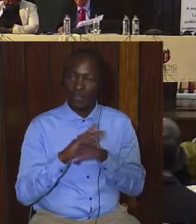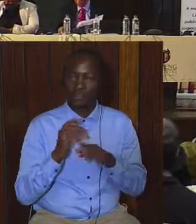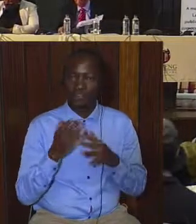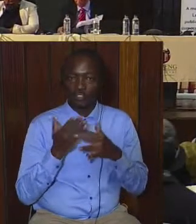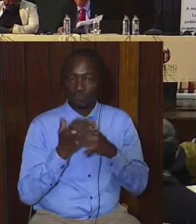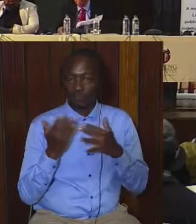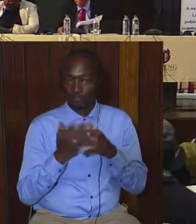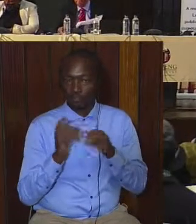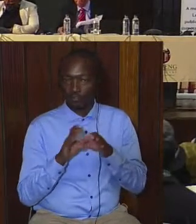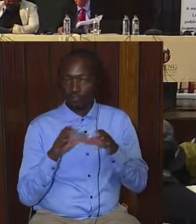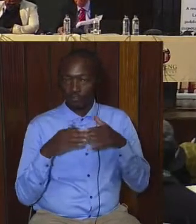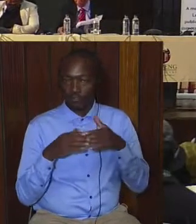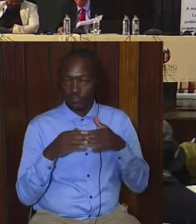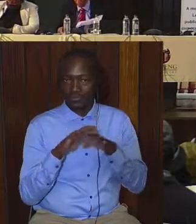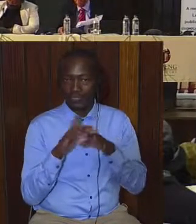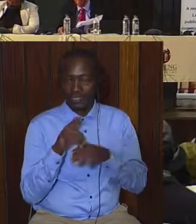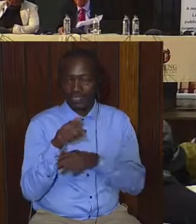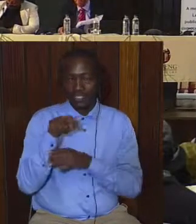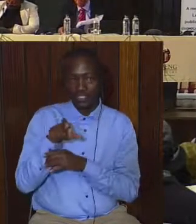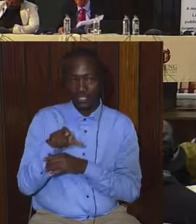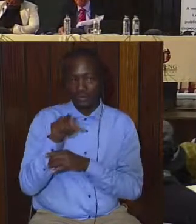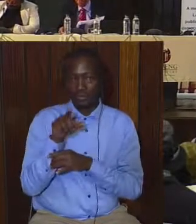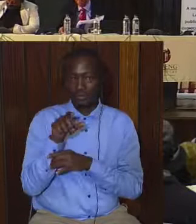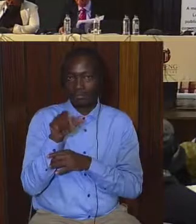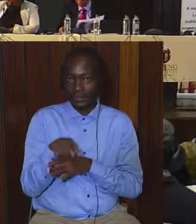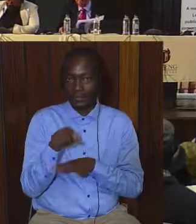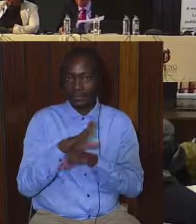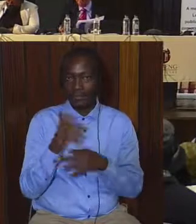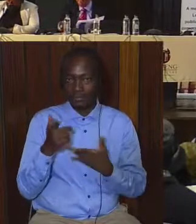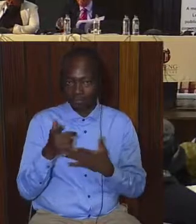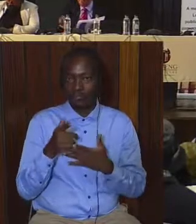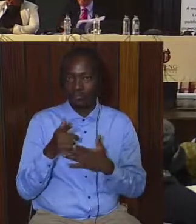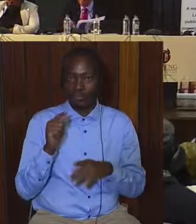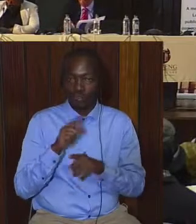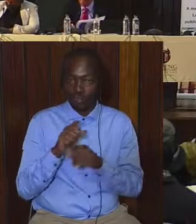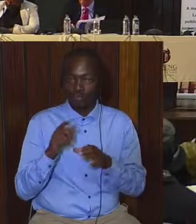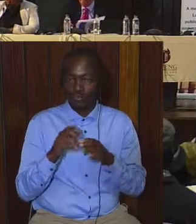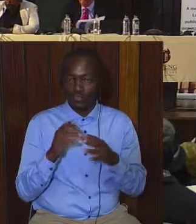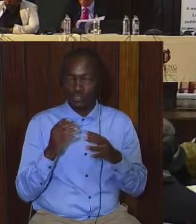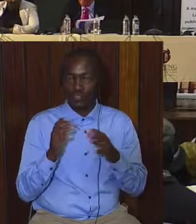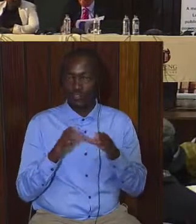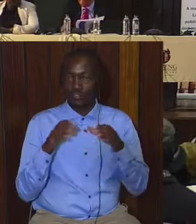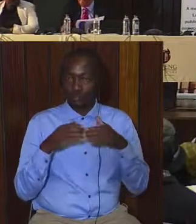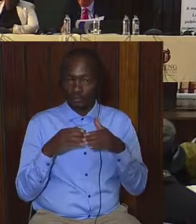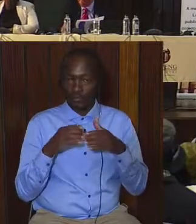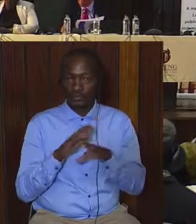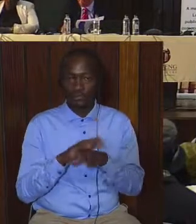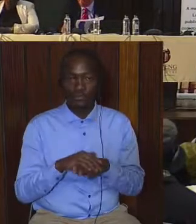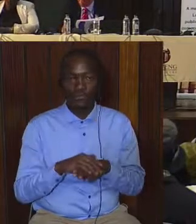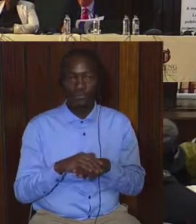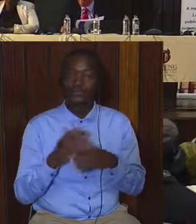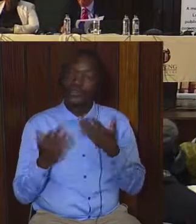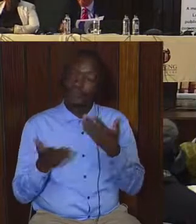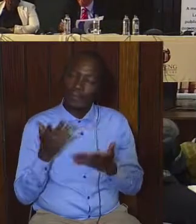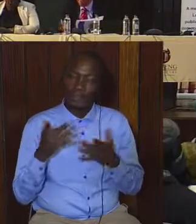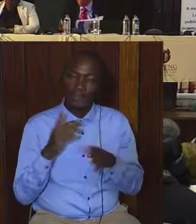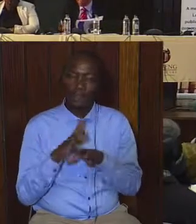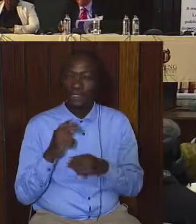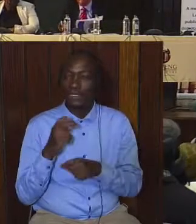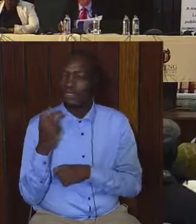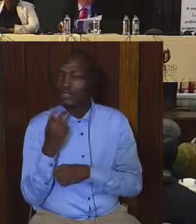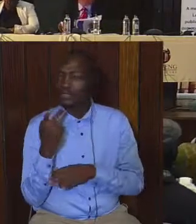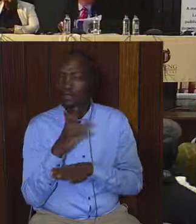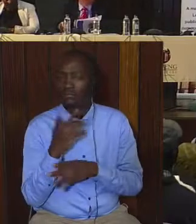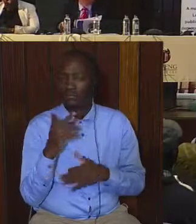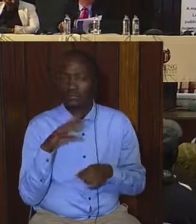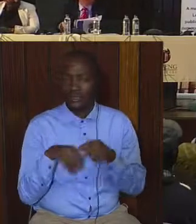and also the chairperson of this portfolio committee on roads and transport. Thanks, HOD. Maybe I can just check with, and let